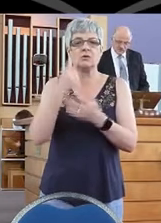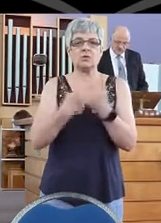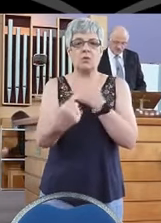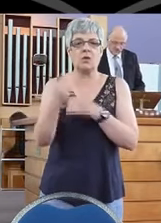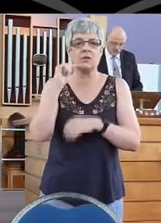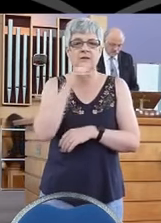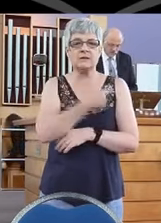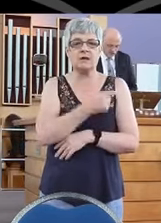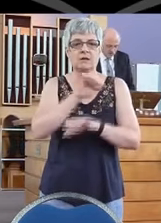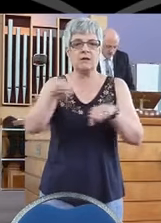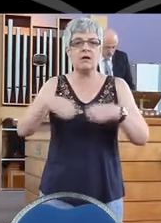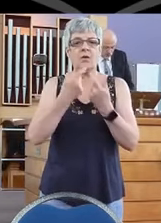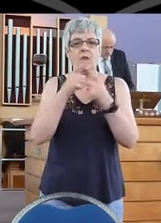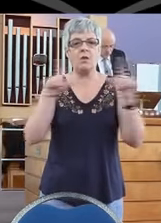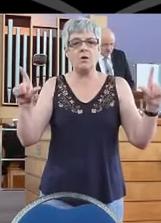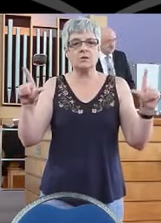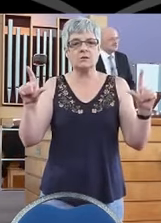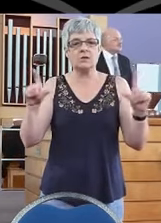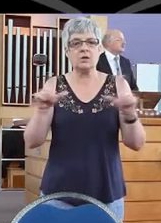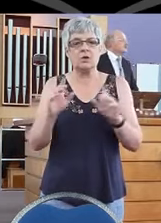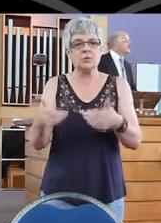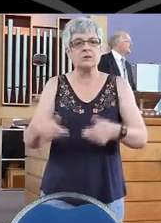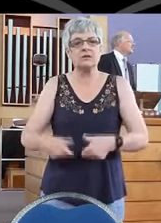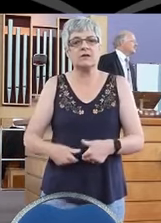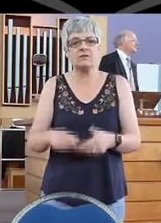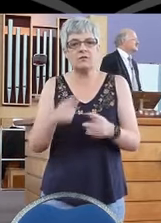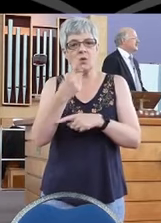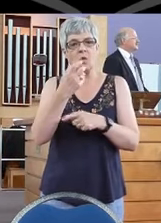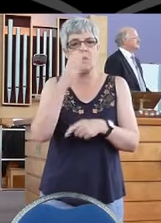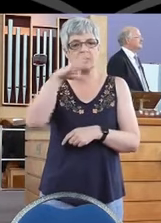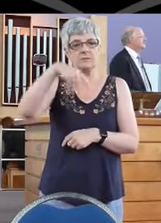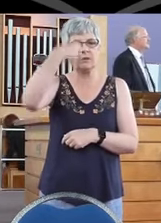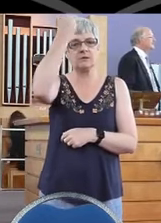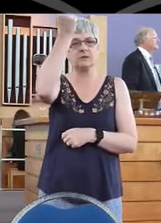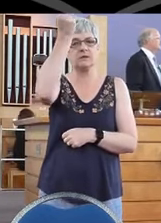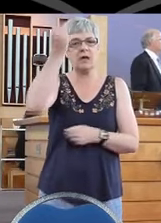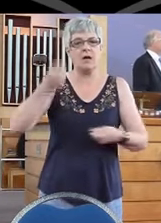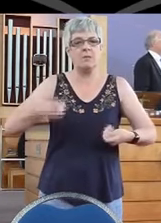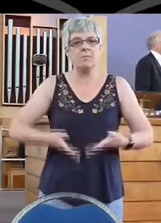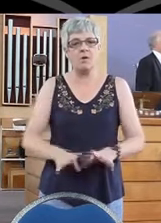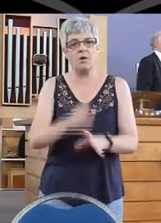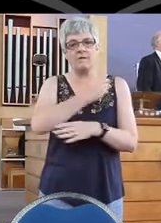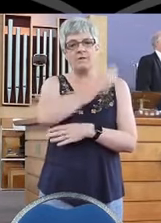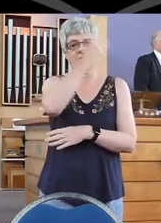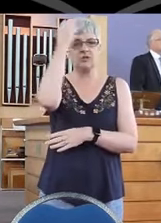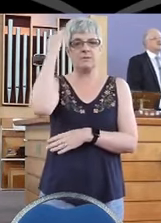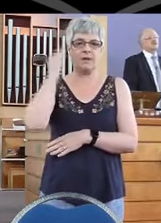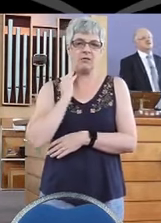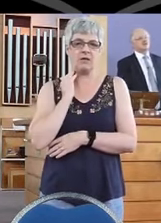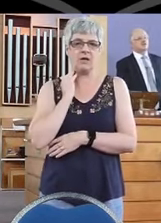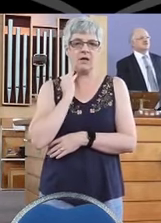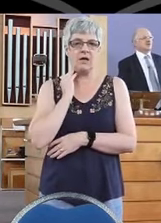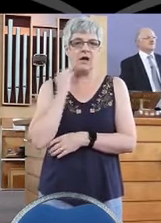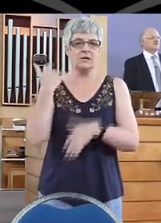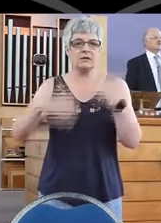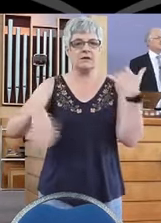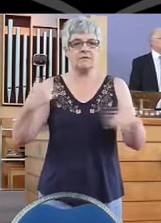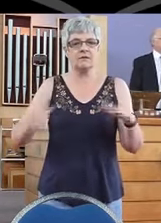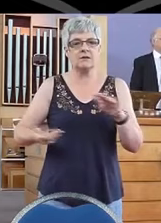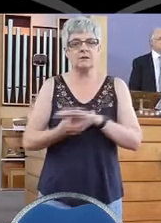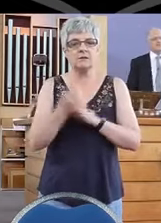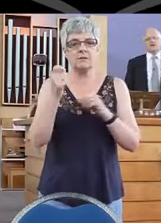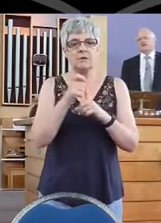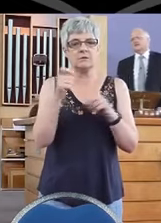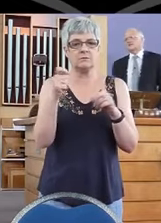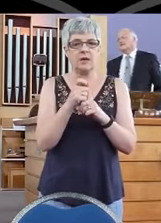God's only Son, our Lord, who was conceived by the Holy Spirit, born of the Virgin Mary, suffered